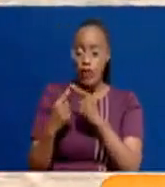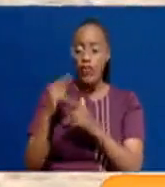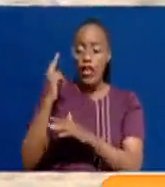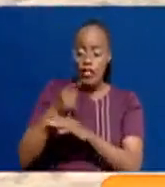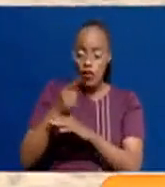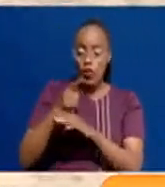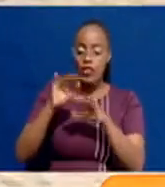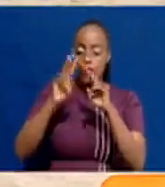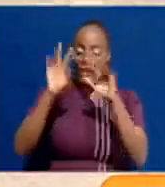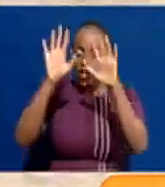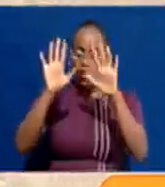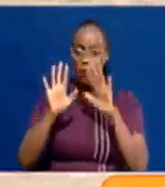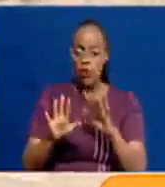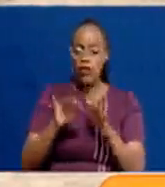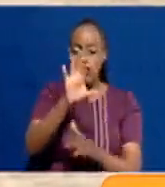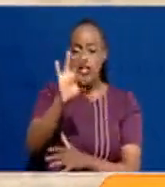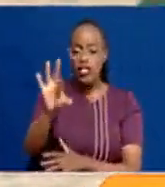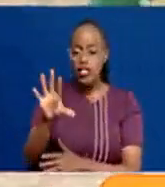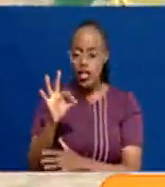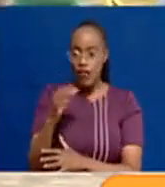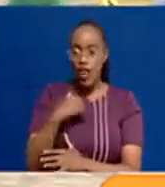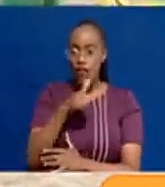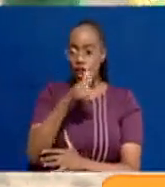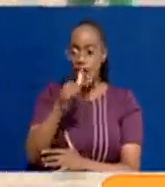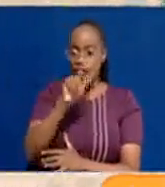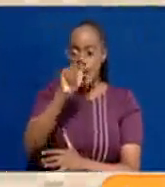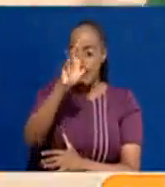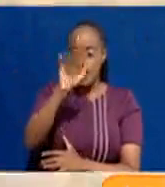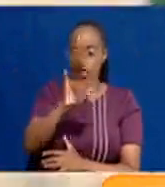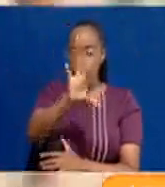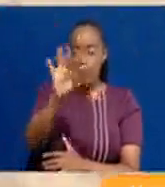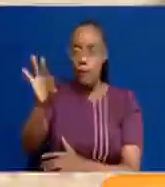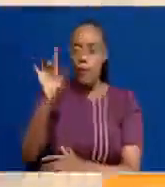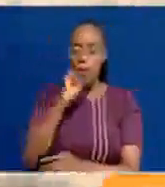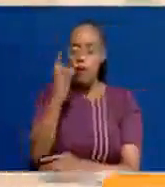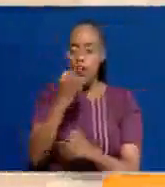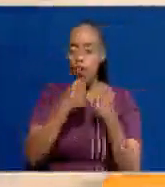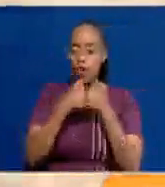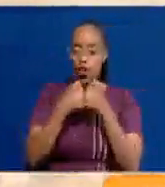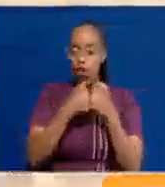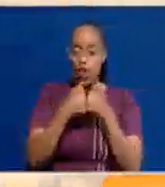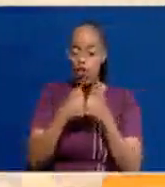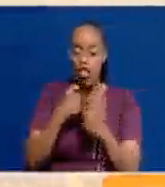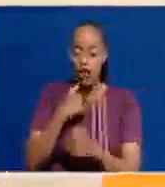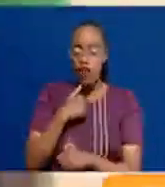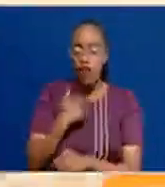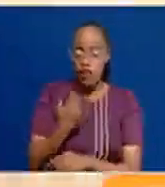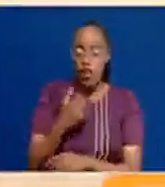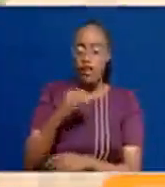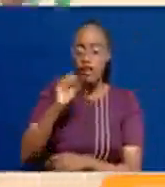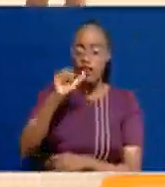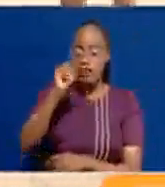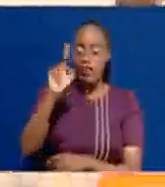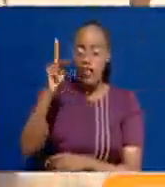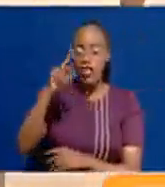key factors in selection, leading to the likes of Terry Auko being picked. The only challenge was the shore sand at the Kenyan coast that